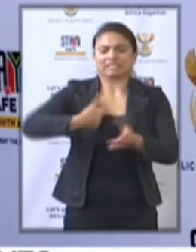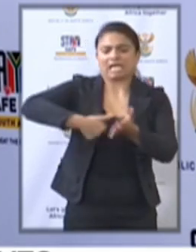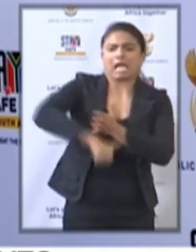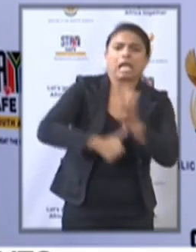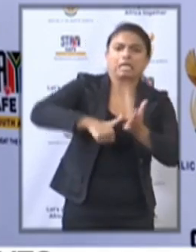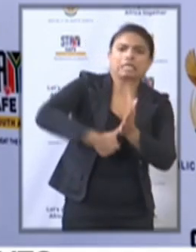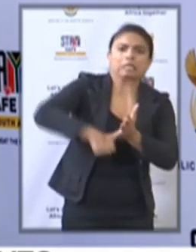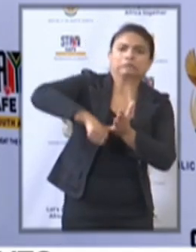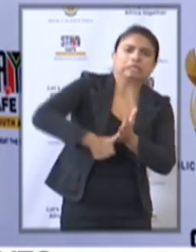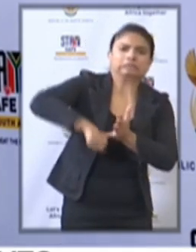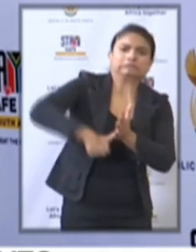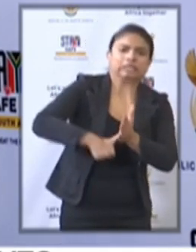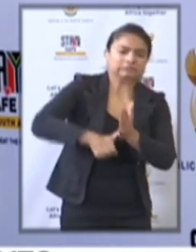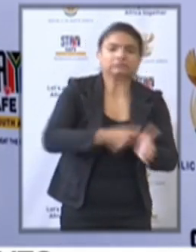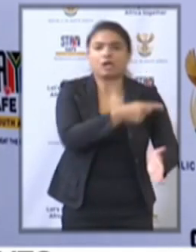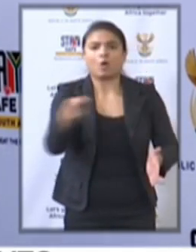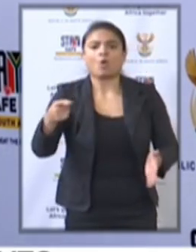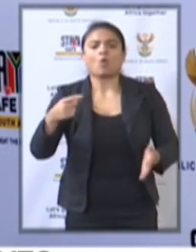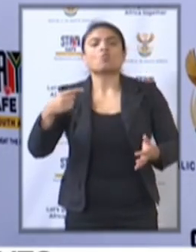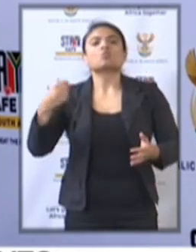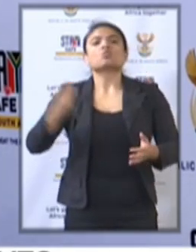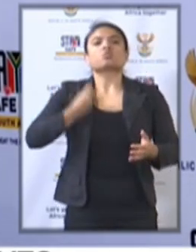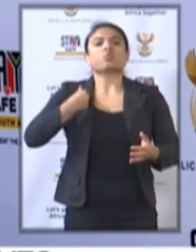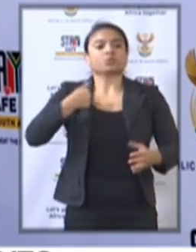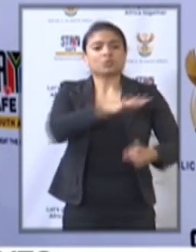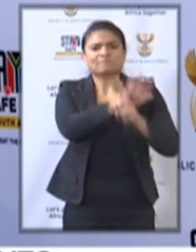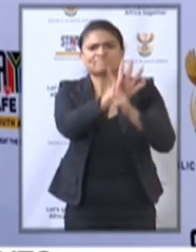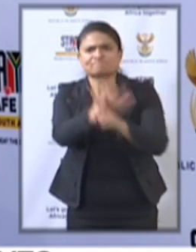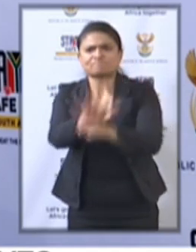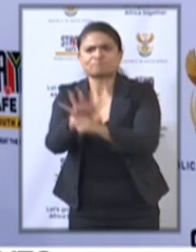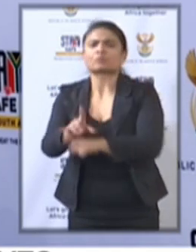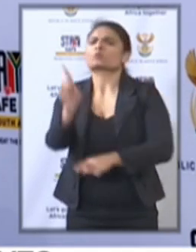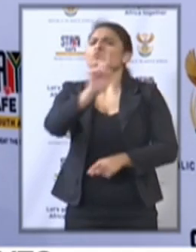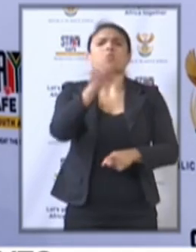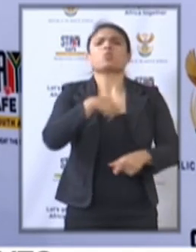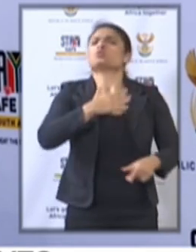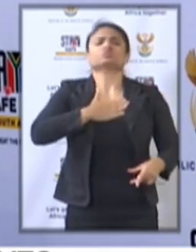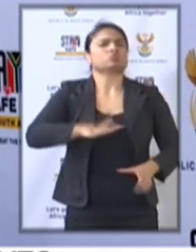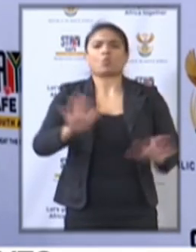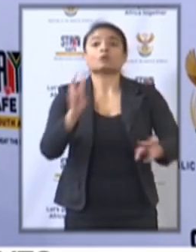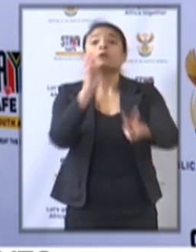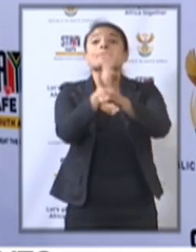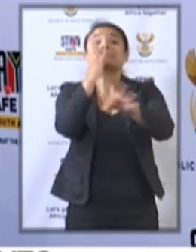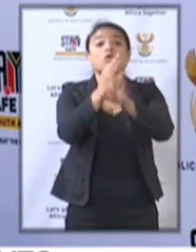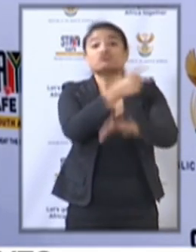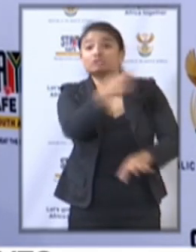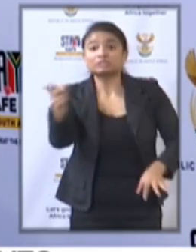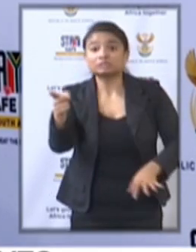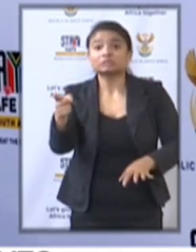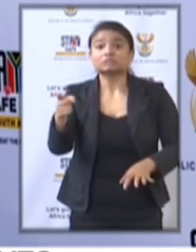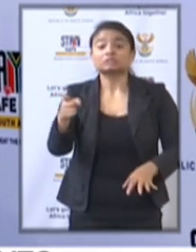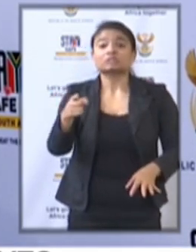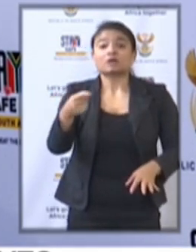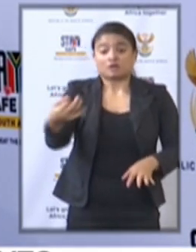ukuthi ngiyabaceba kubazali ukuthi u-NSFAS bayawuthola. Cha, bayawuthola. Angiceki kubona, ngikhuluma